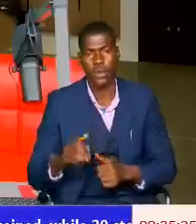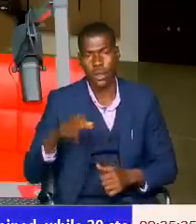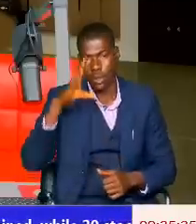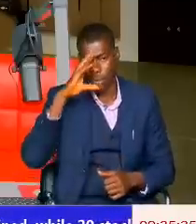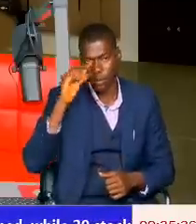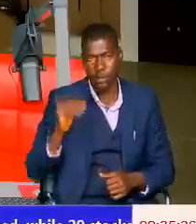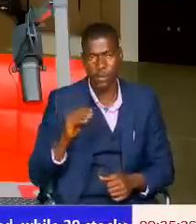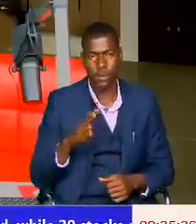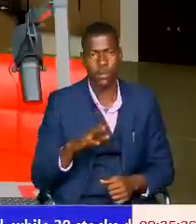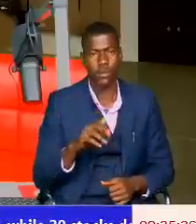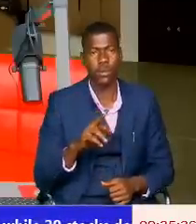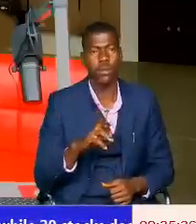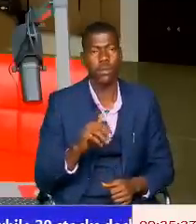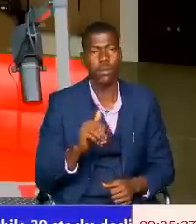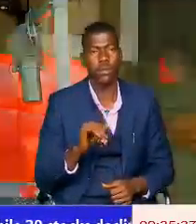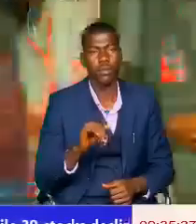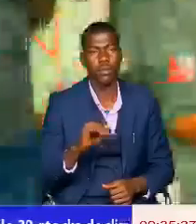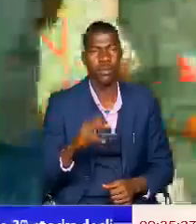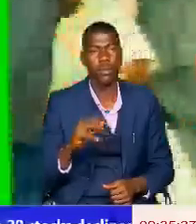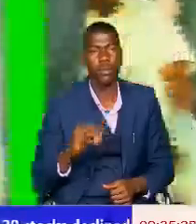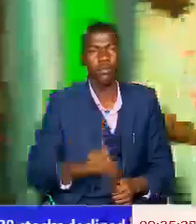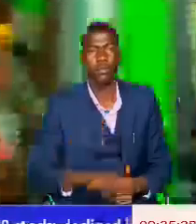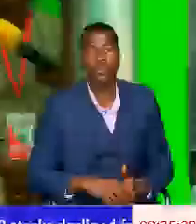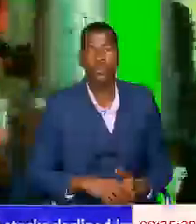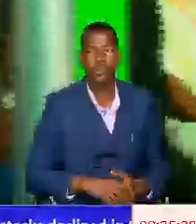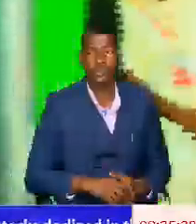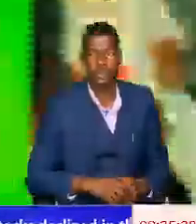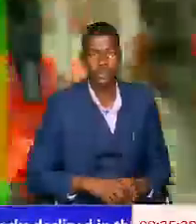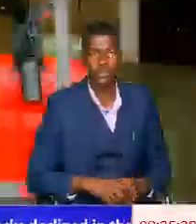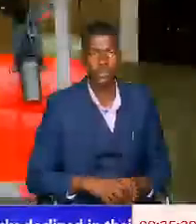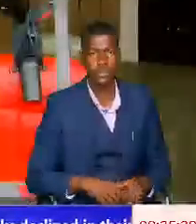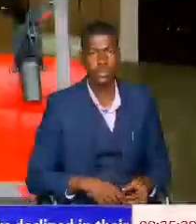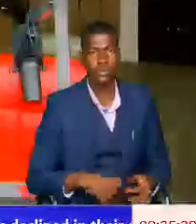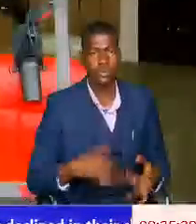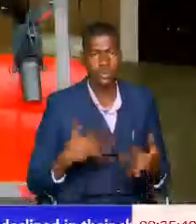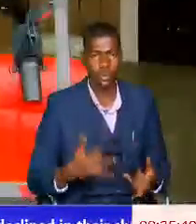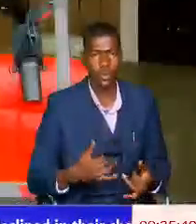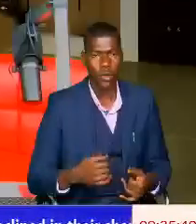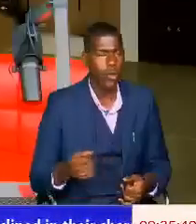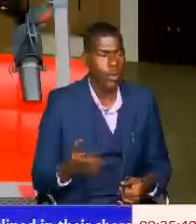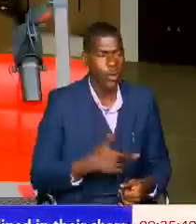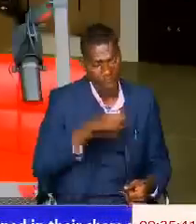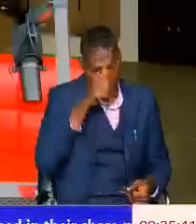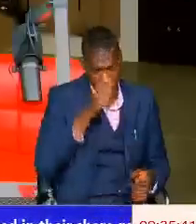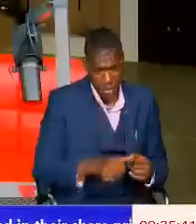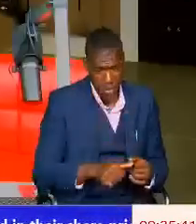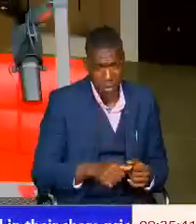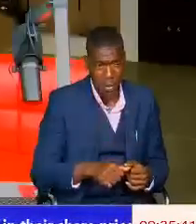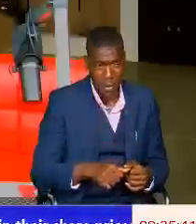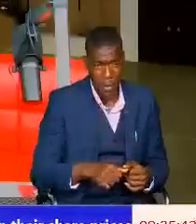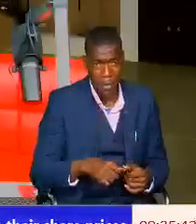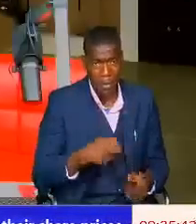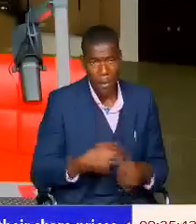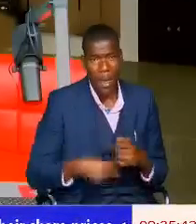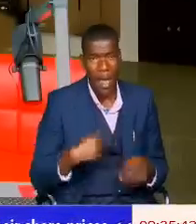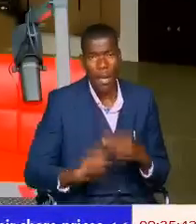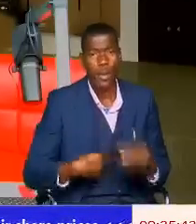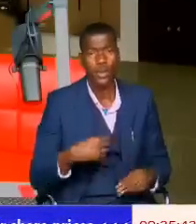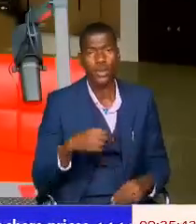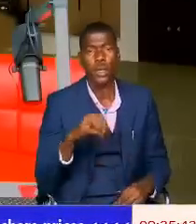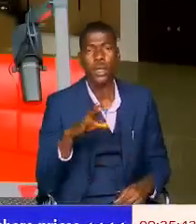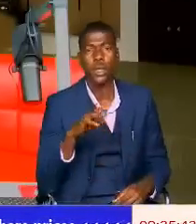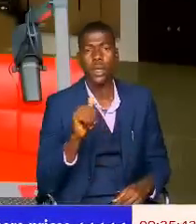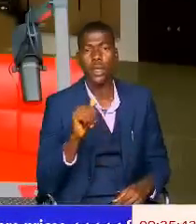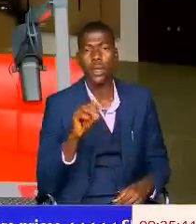motor. Make we hear, when I remember the case of ABC shelter,